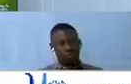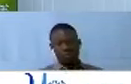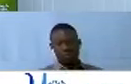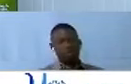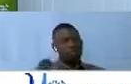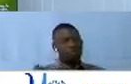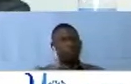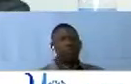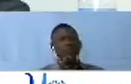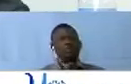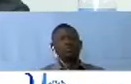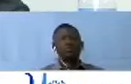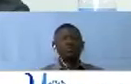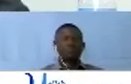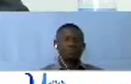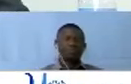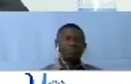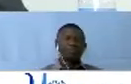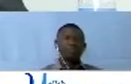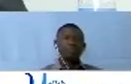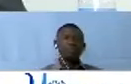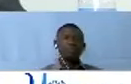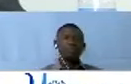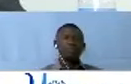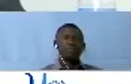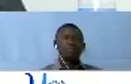safé. Help us understand